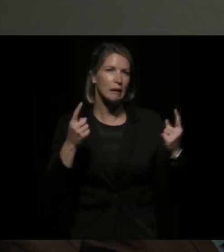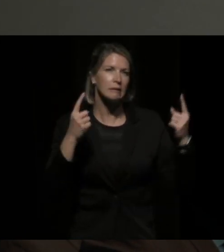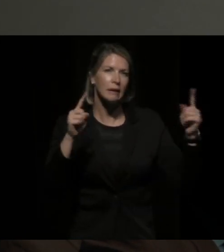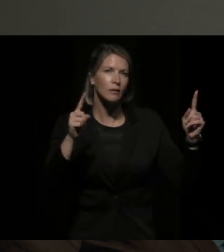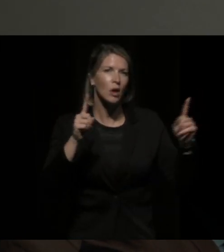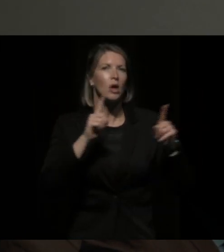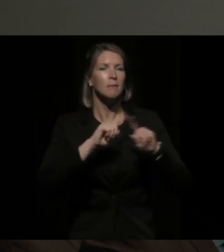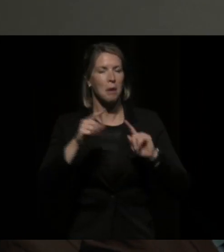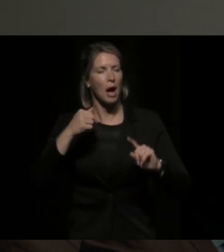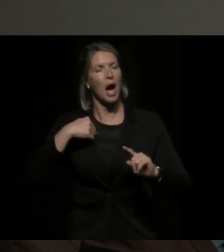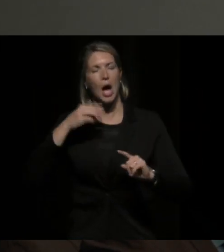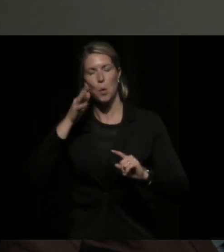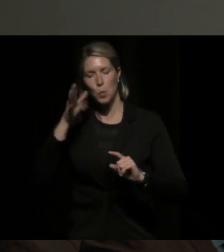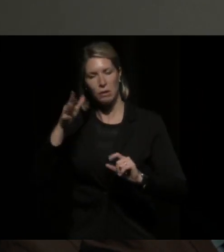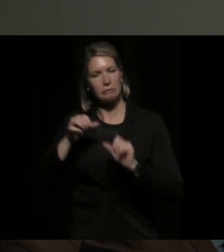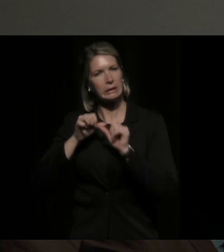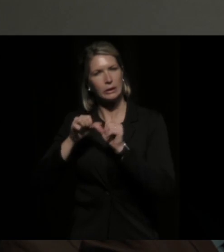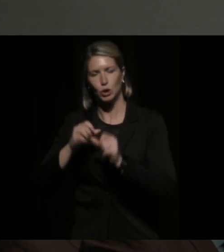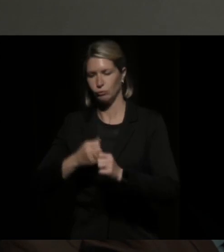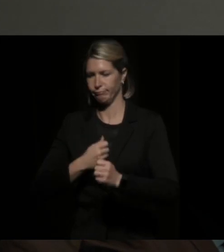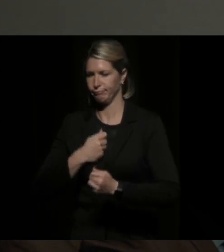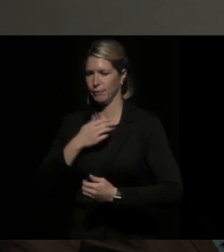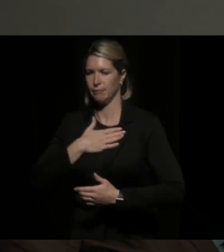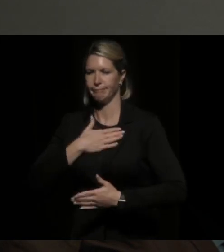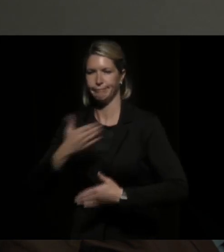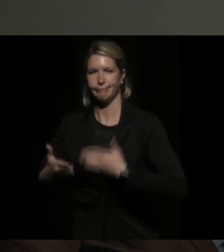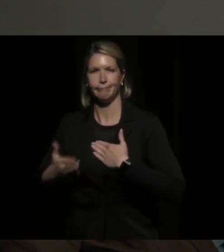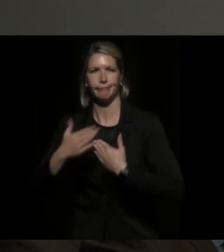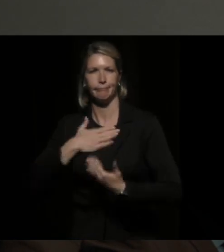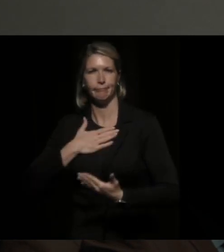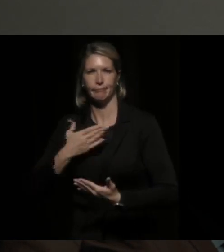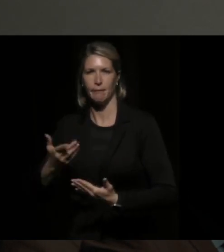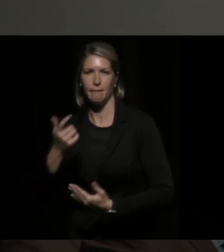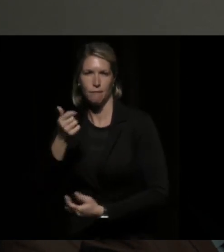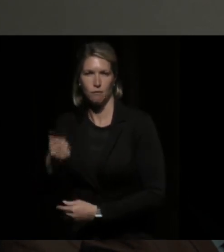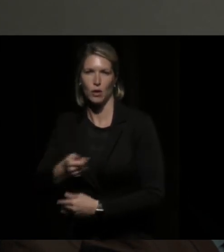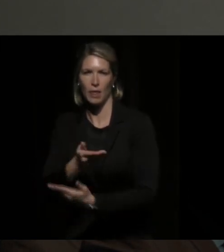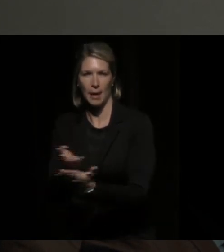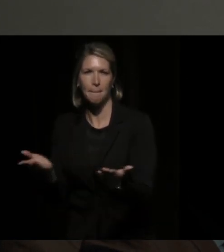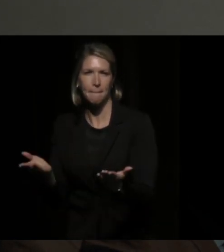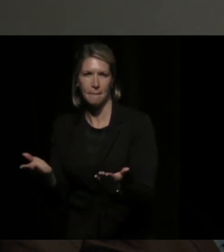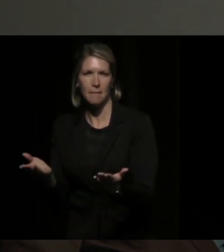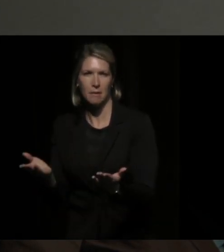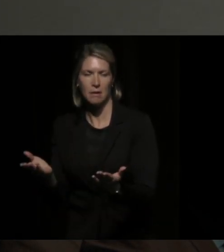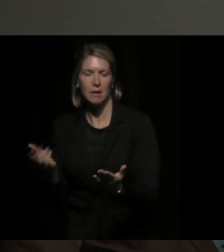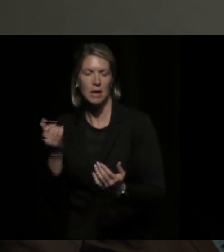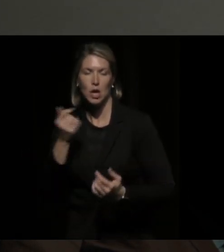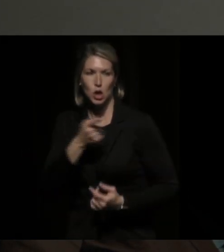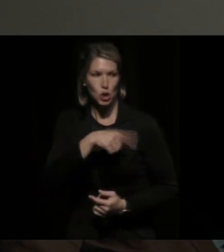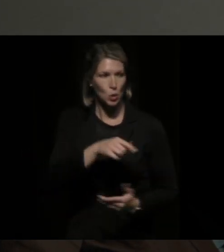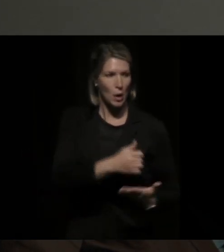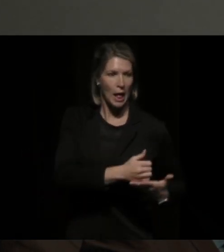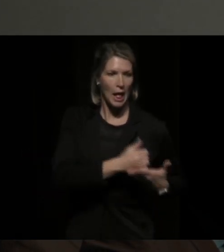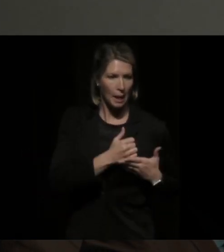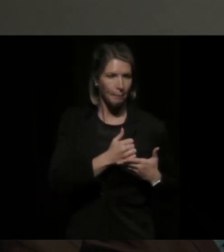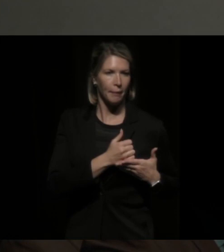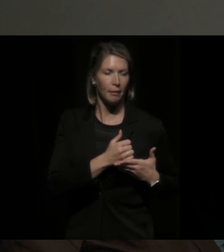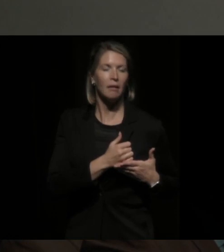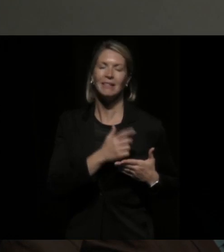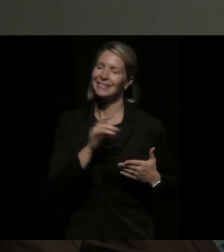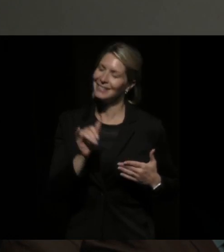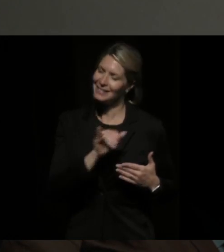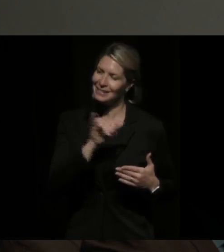to what light I have. You have all not only succeeded, but helped shine that light for so many across this